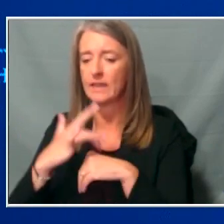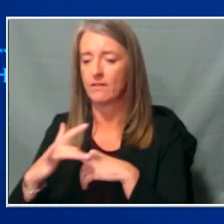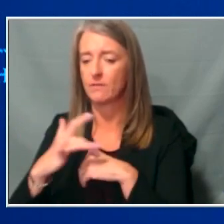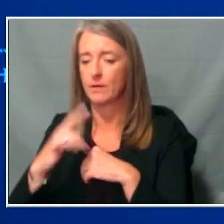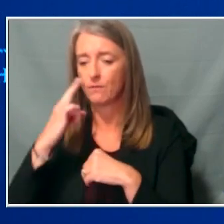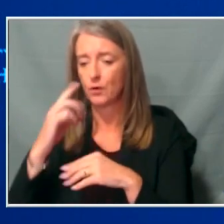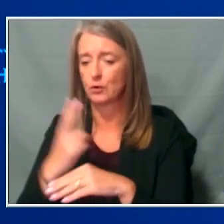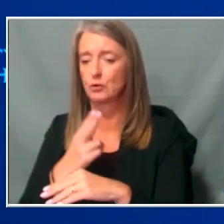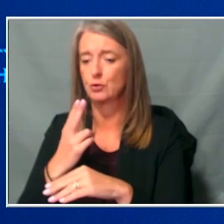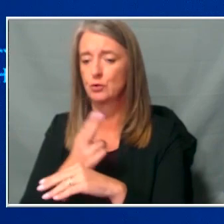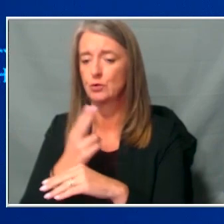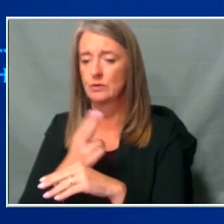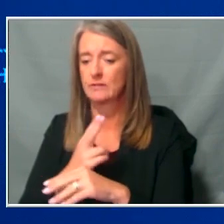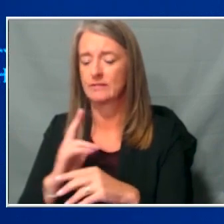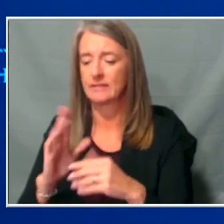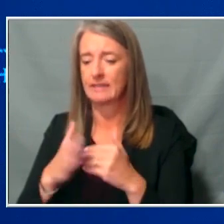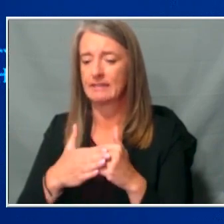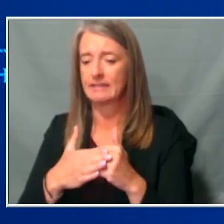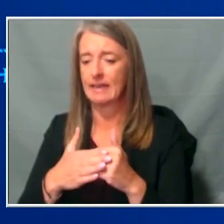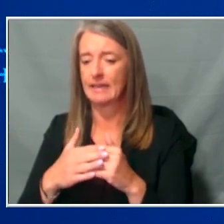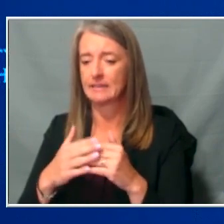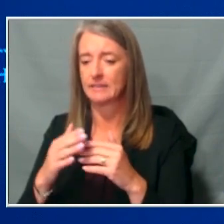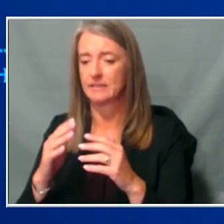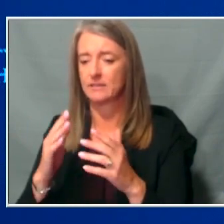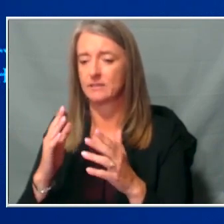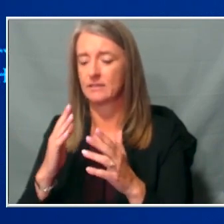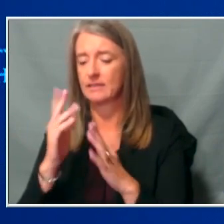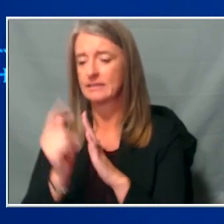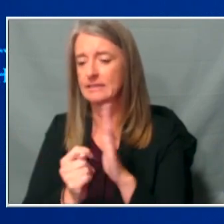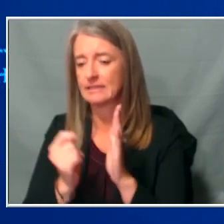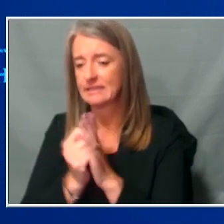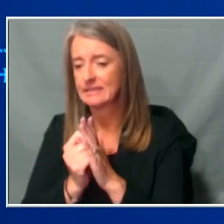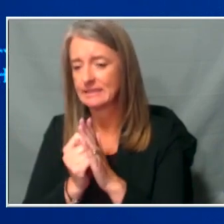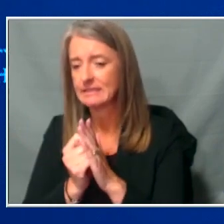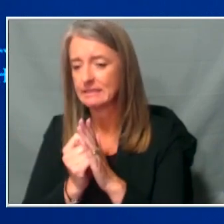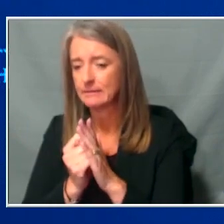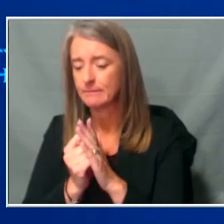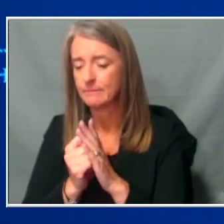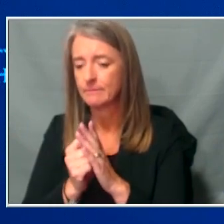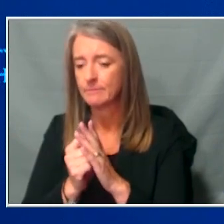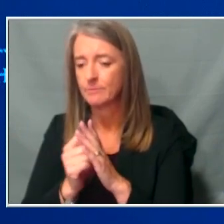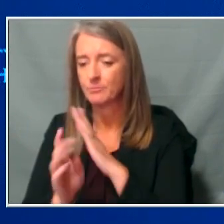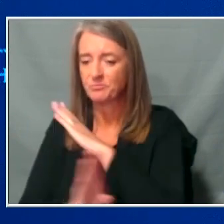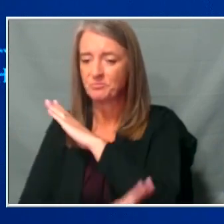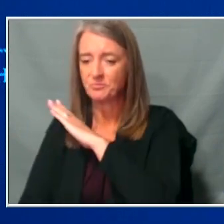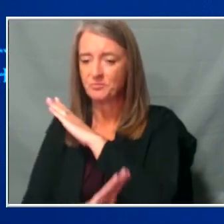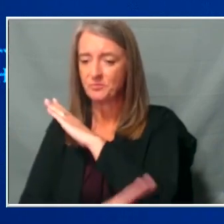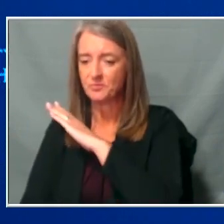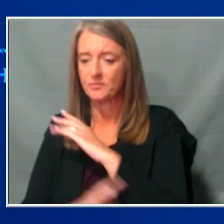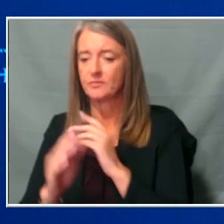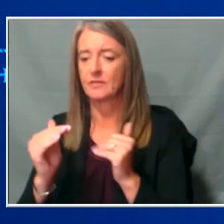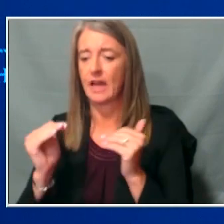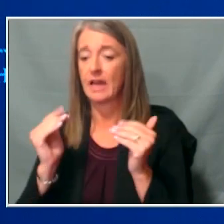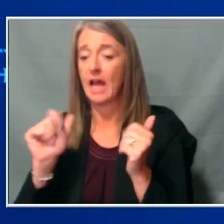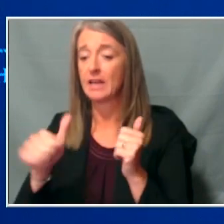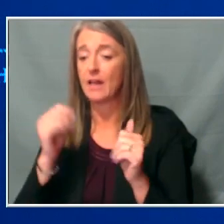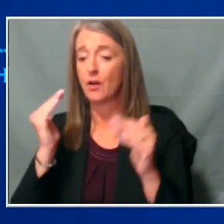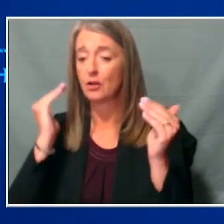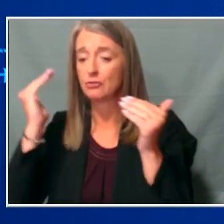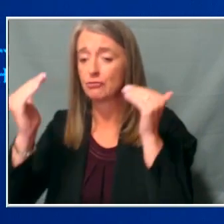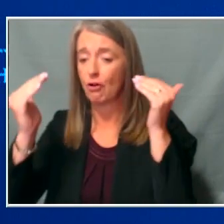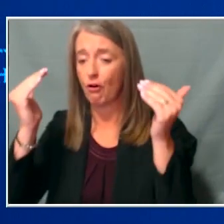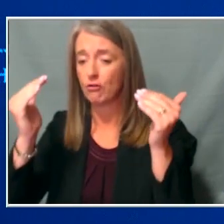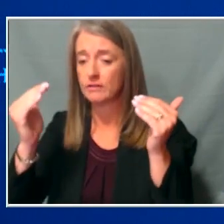use in the next coming respiratory viral season. We also do anticipate another adult vaccine for